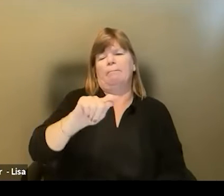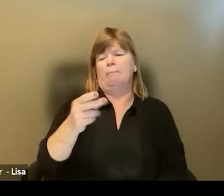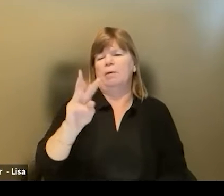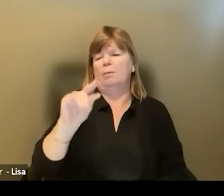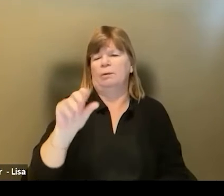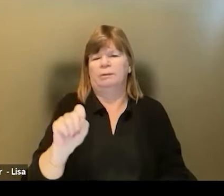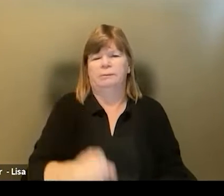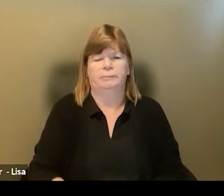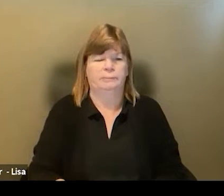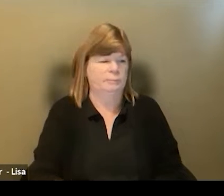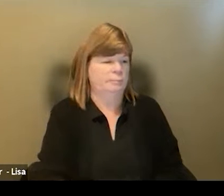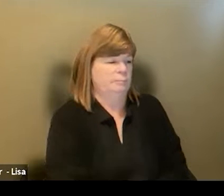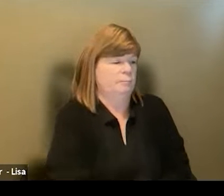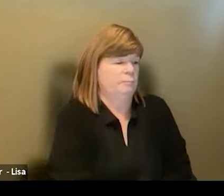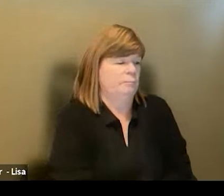program.